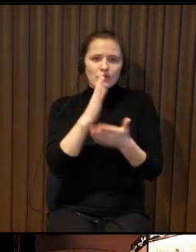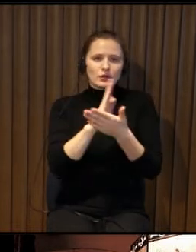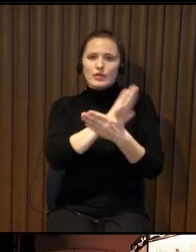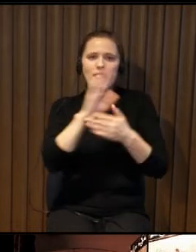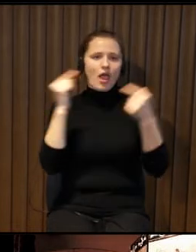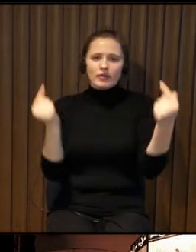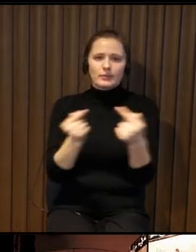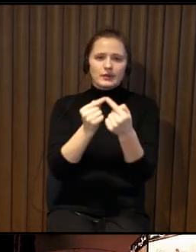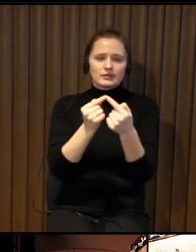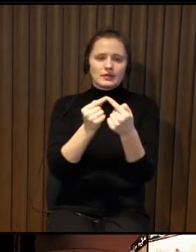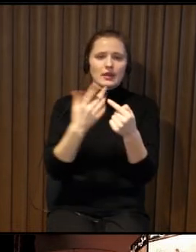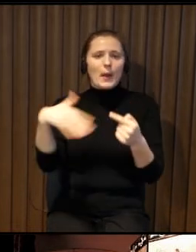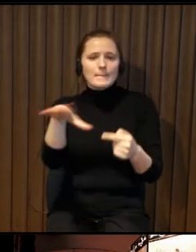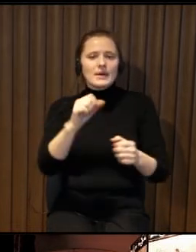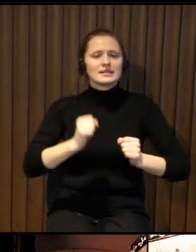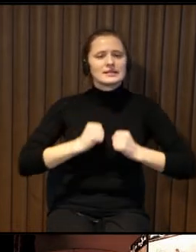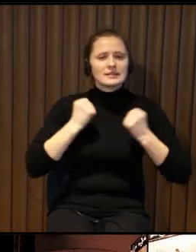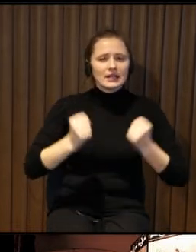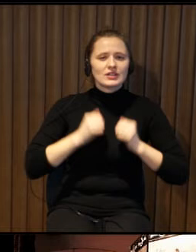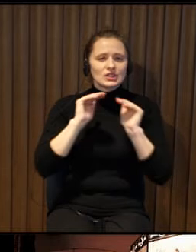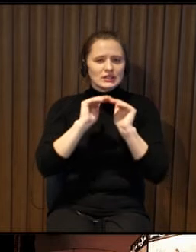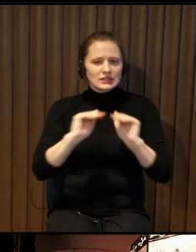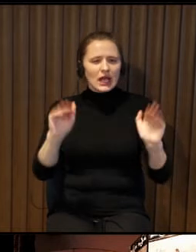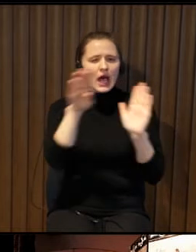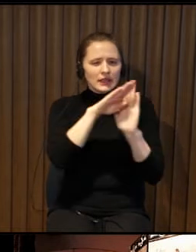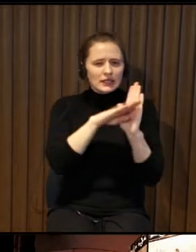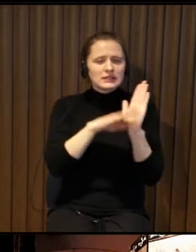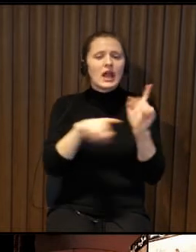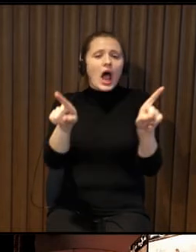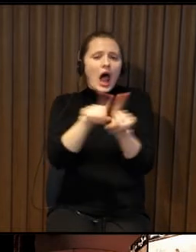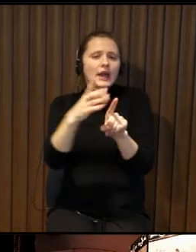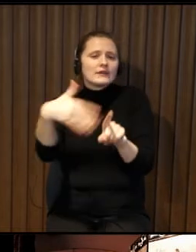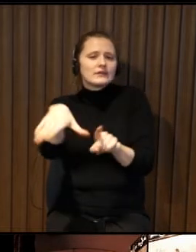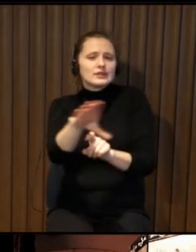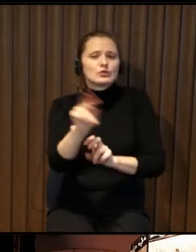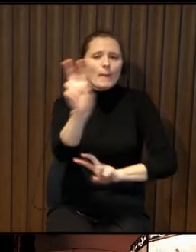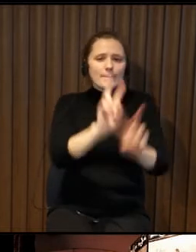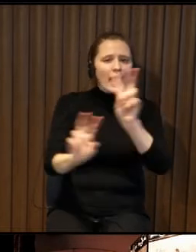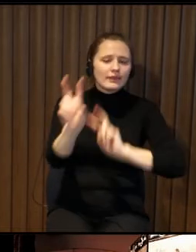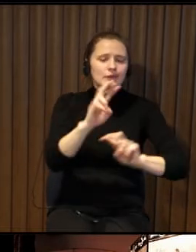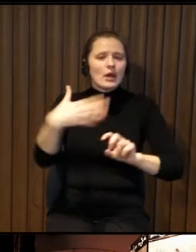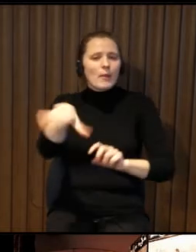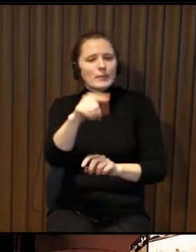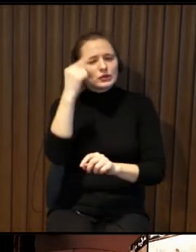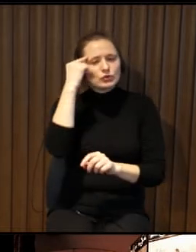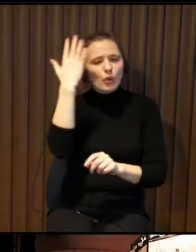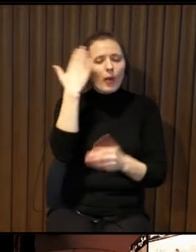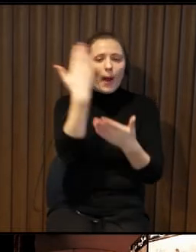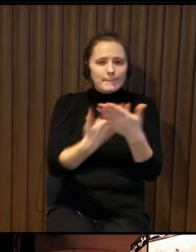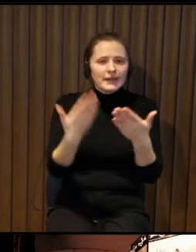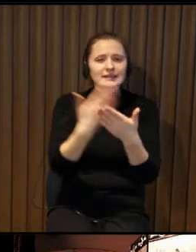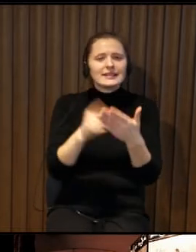way that we do research, and we've determined that evidence means empirical evidence based upon